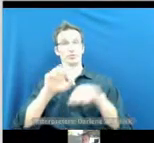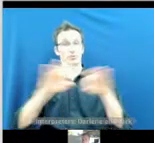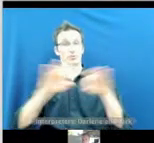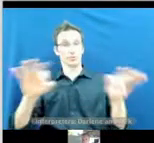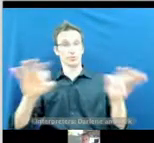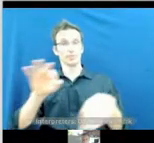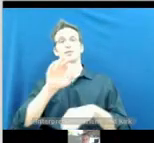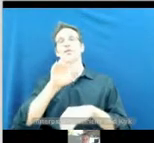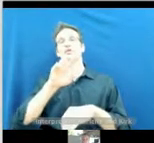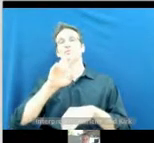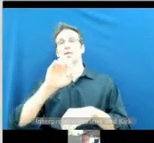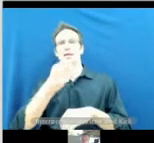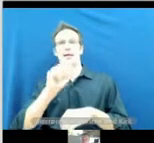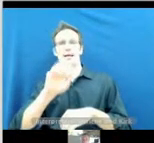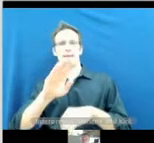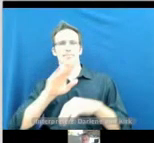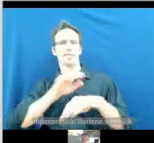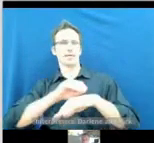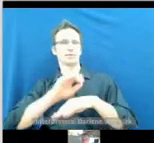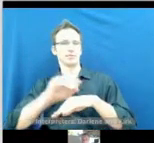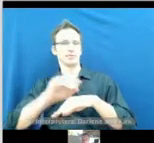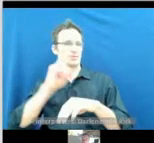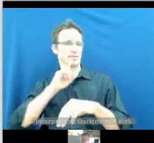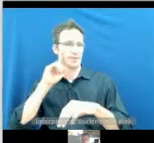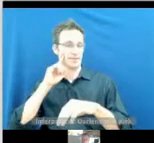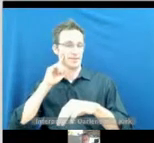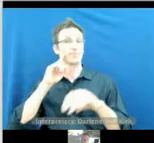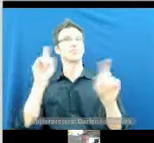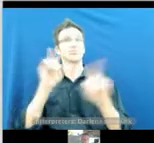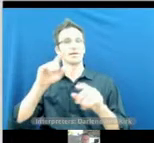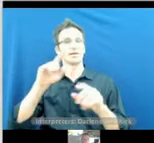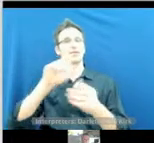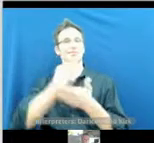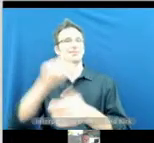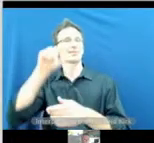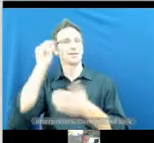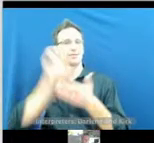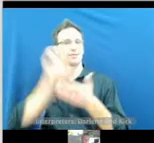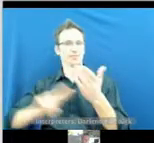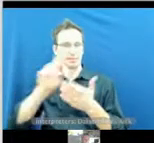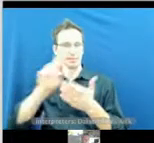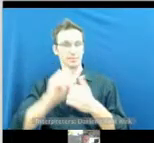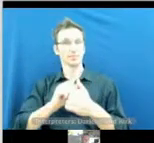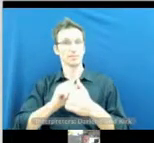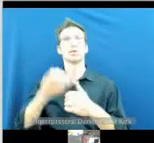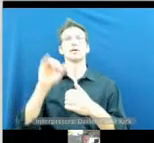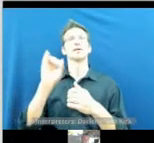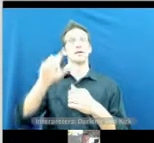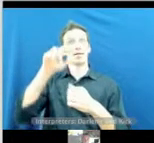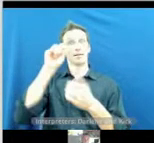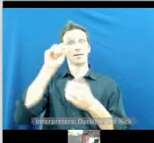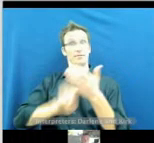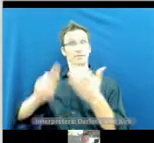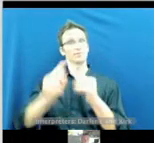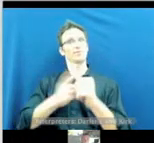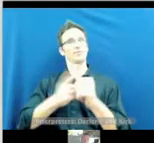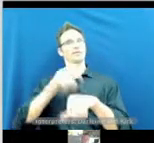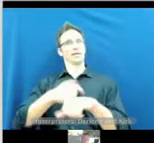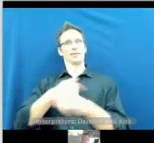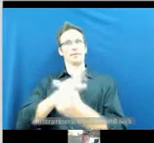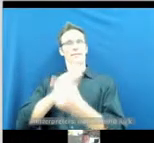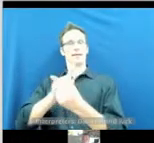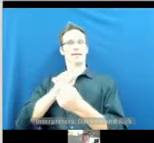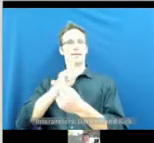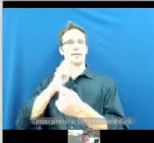Gallaudet University. And so that actually is the first time that I had met a deaf-blind person. So being on the campus